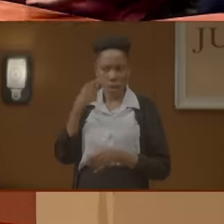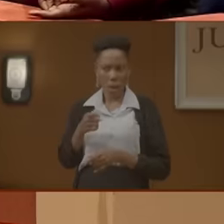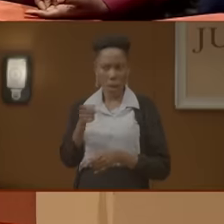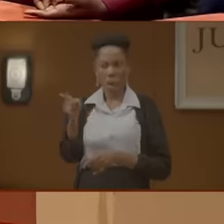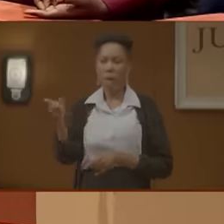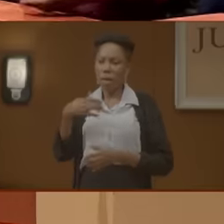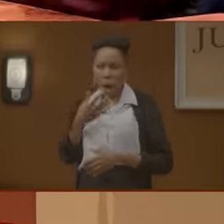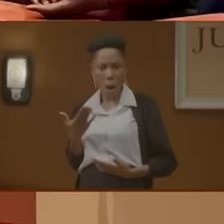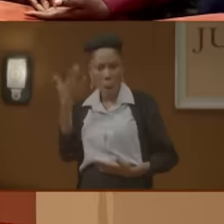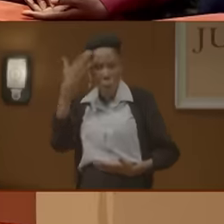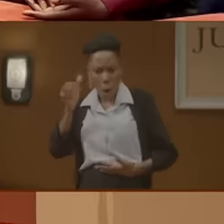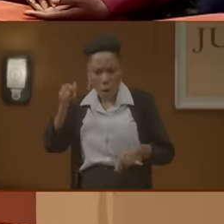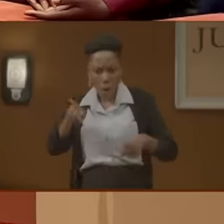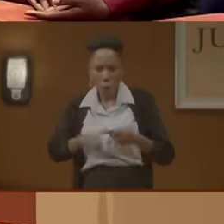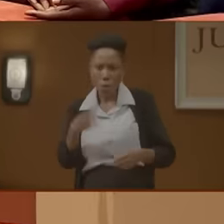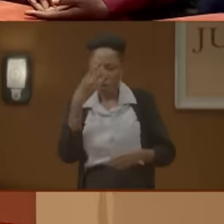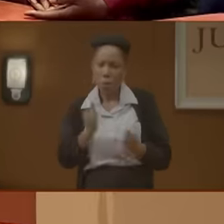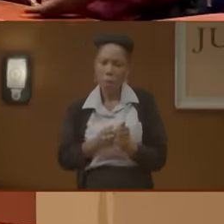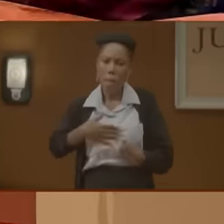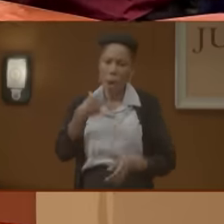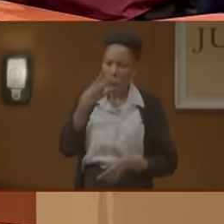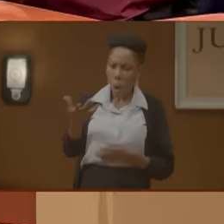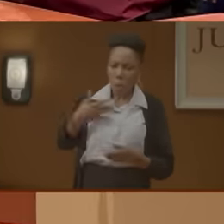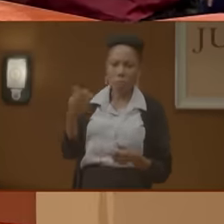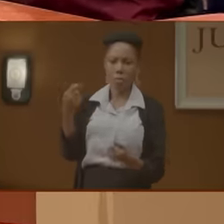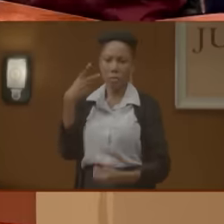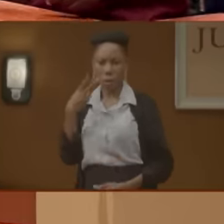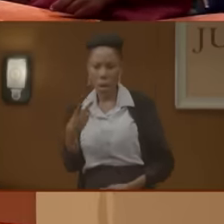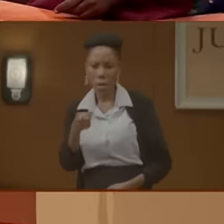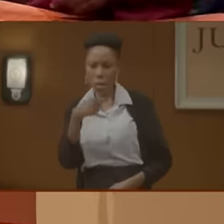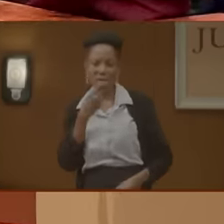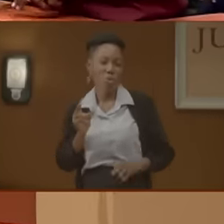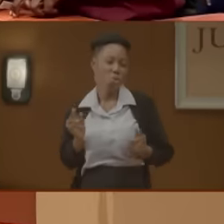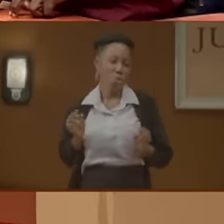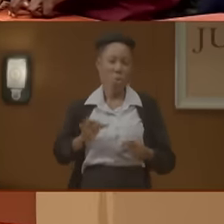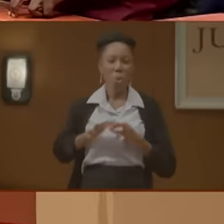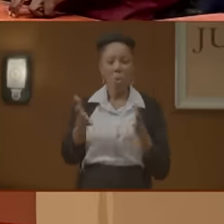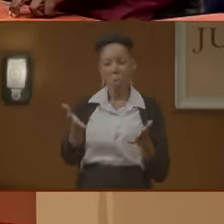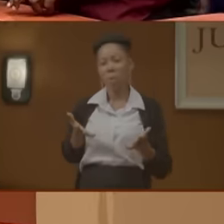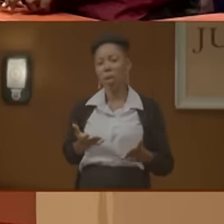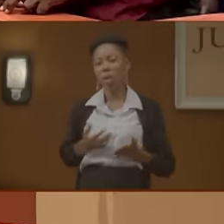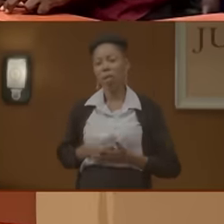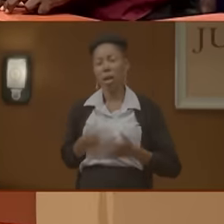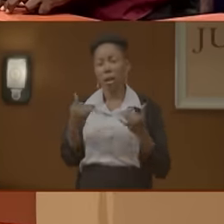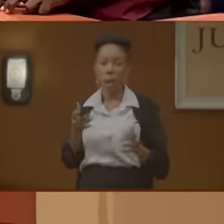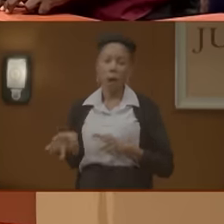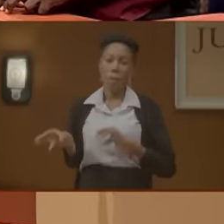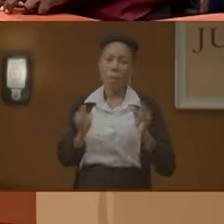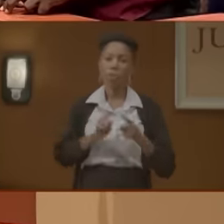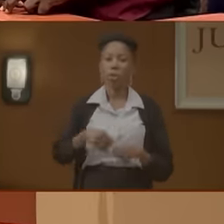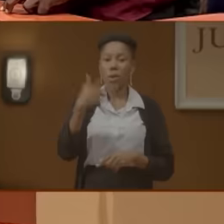avoid problem. And I kept cool. Now, we've been having this issue on and on until we moved to our current place. It's a three-bedroom